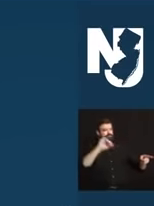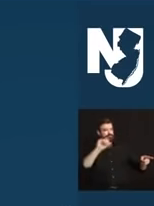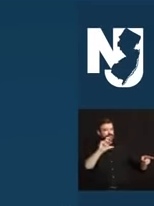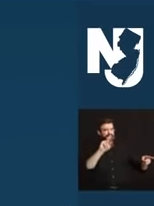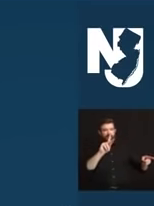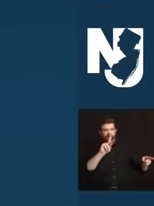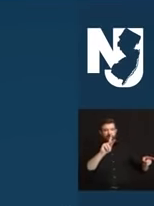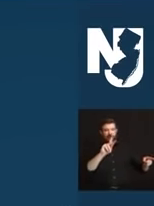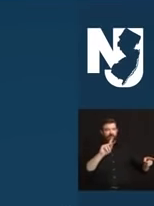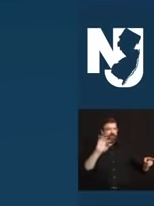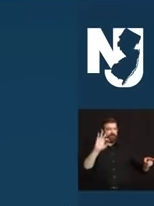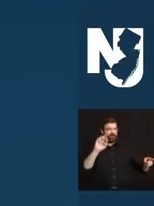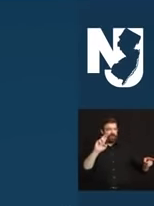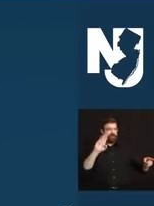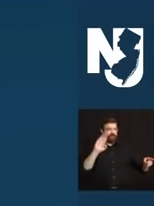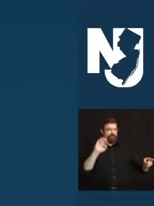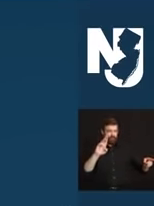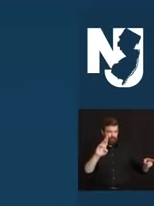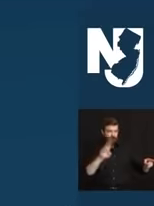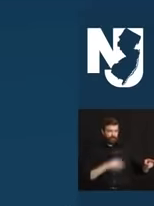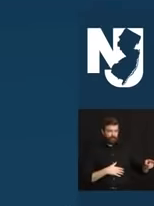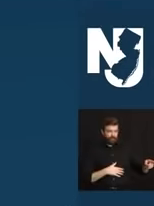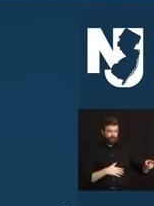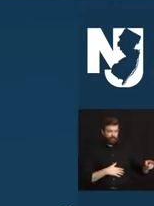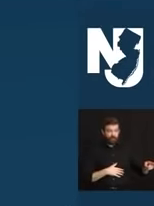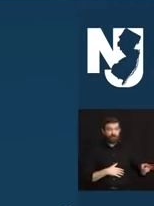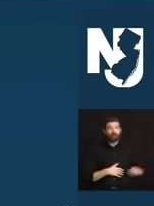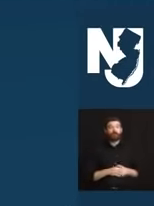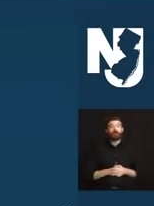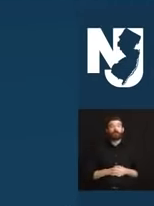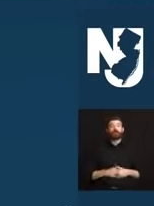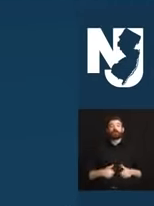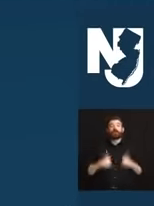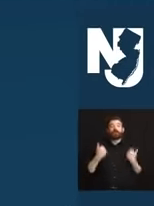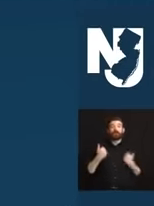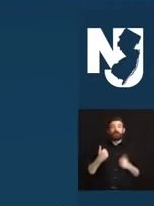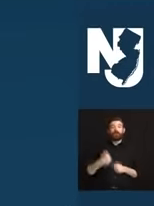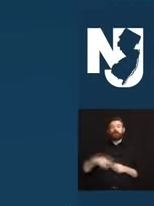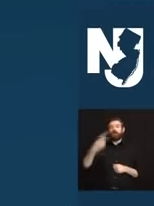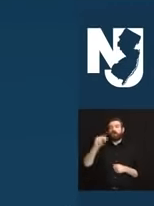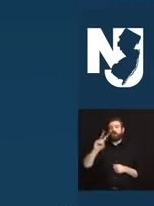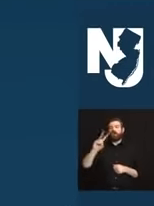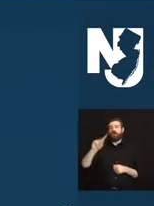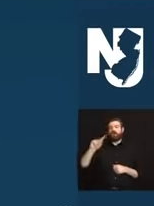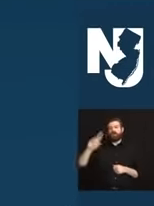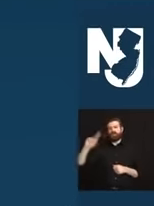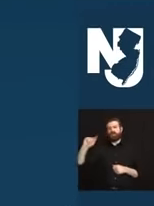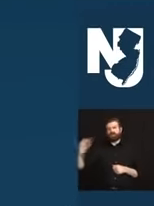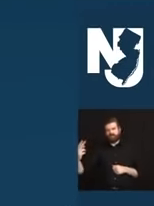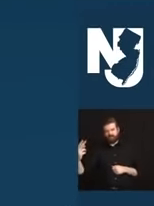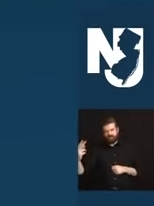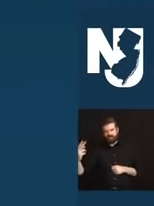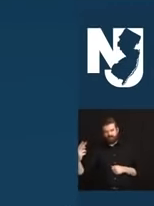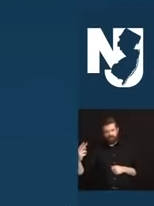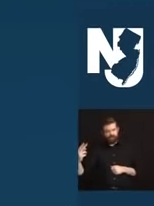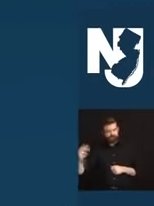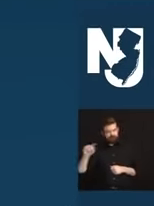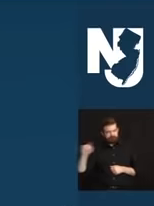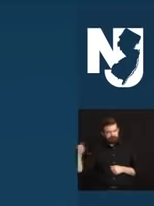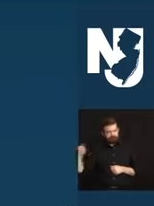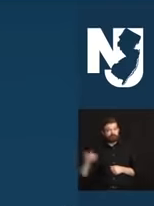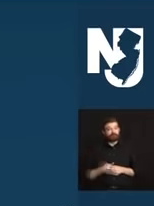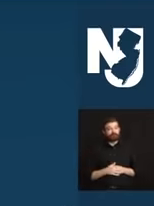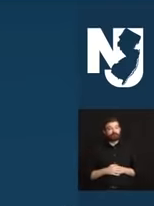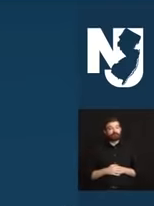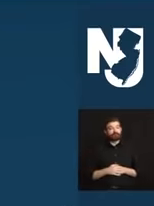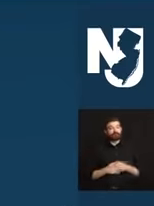26-year Haworth resident in Bergen County, Jack Ferber. Jack owned his own corporate